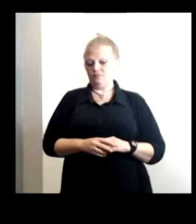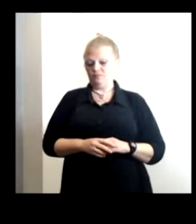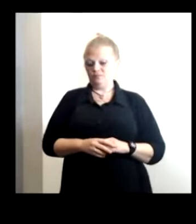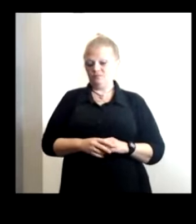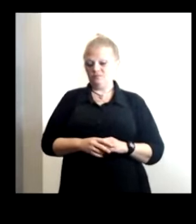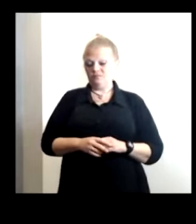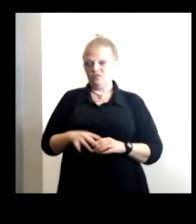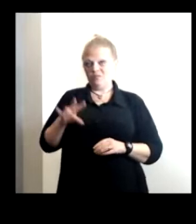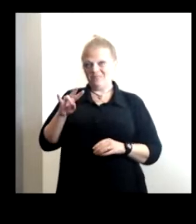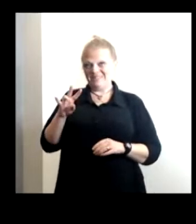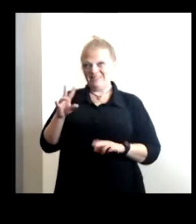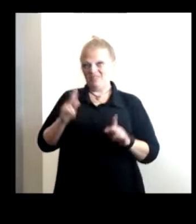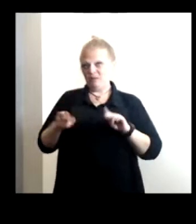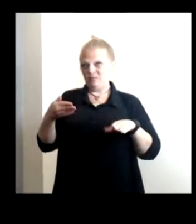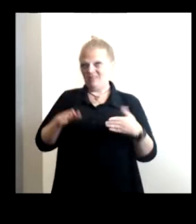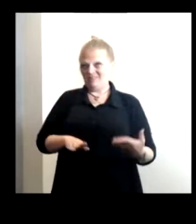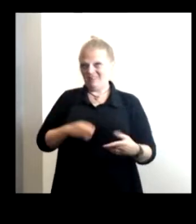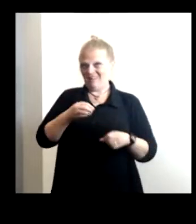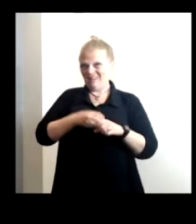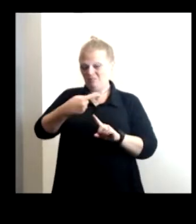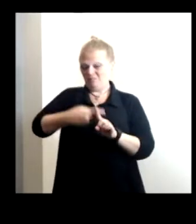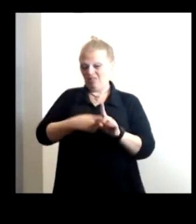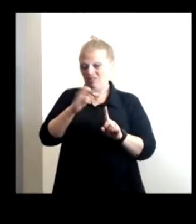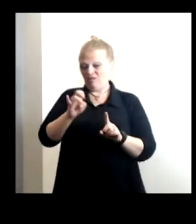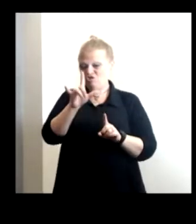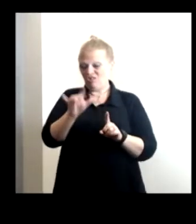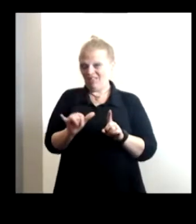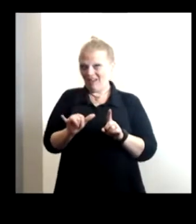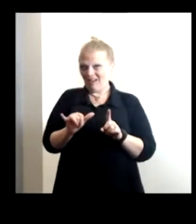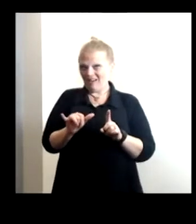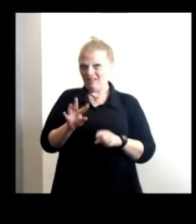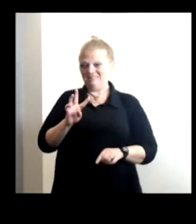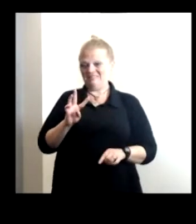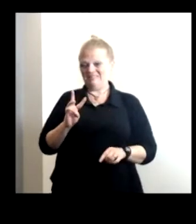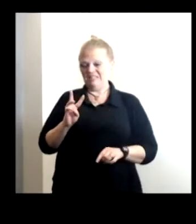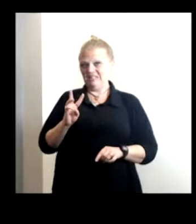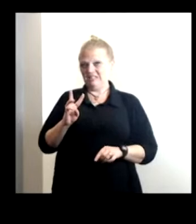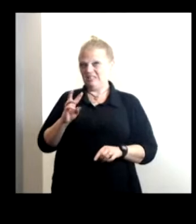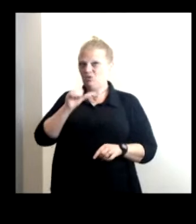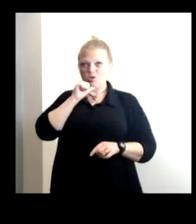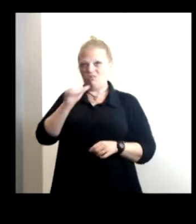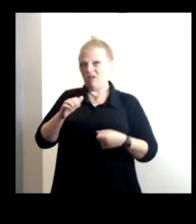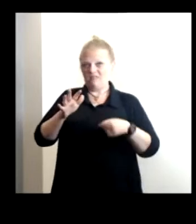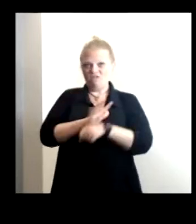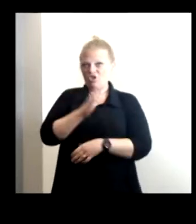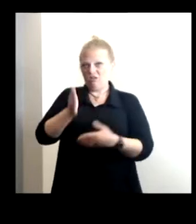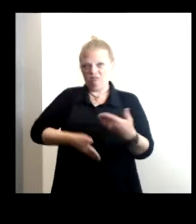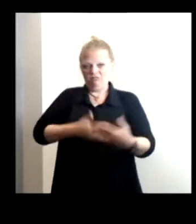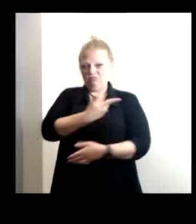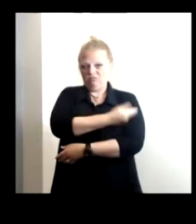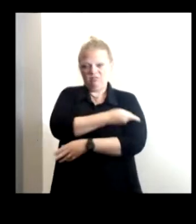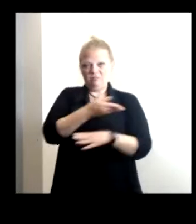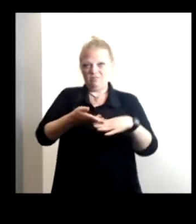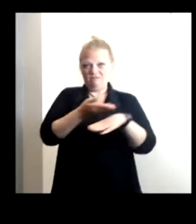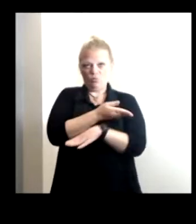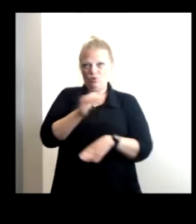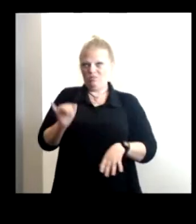7 people who died in the month of July, 6 were not fully vaccinated prior to